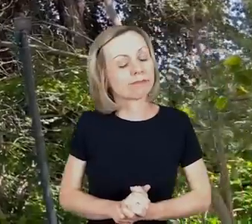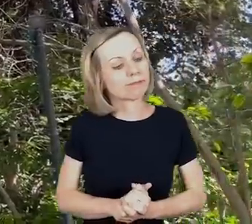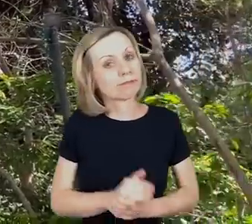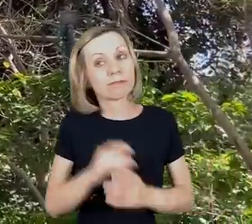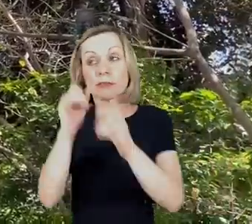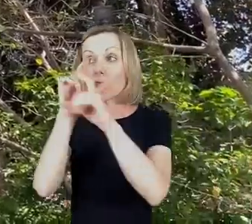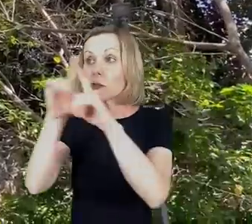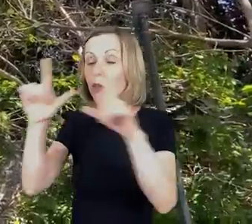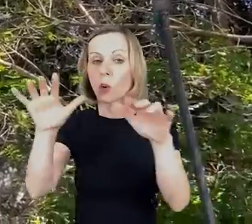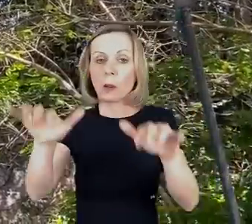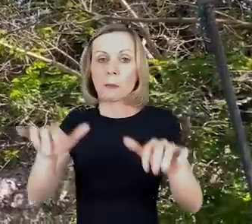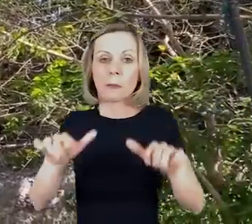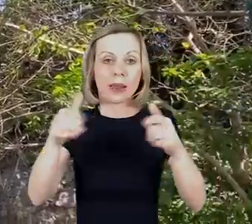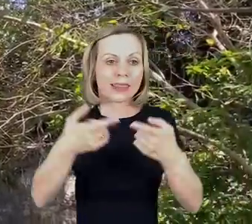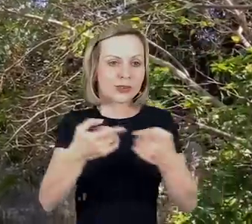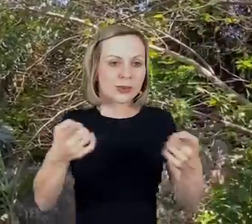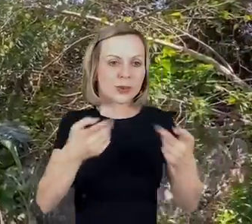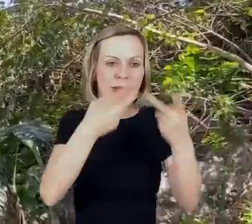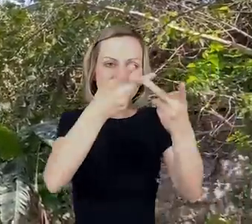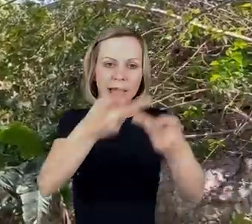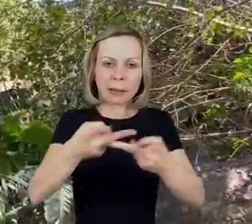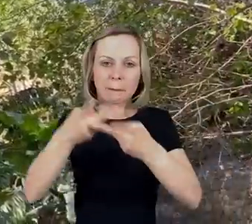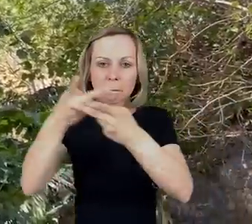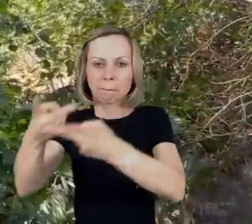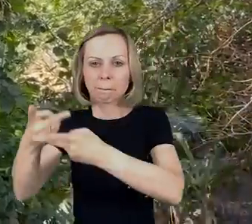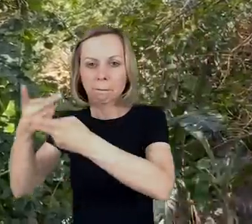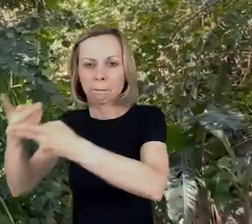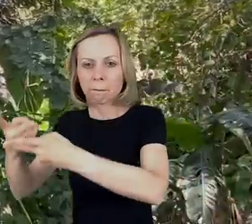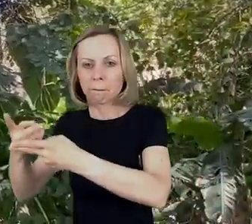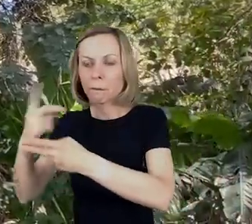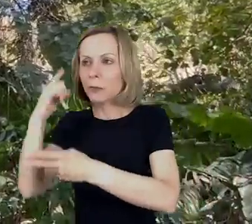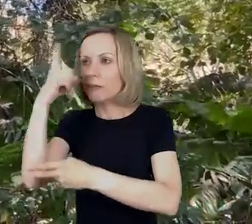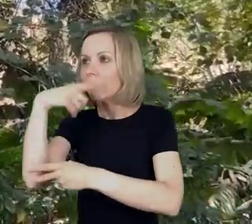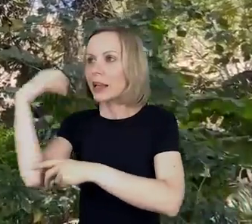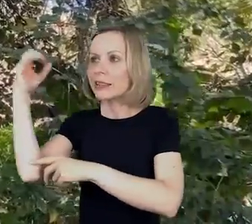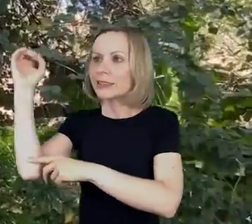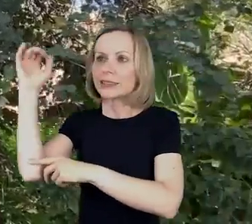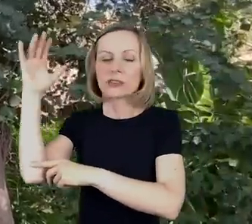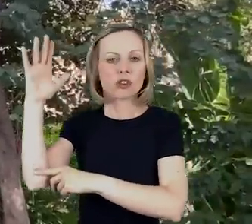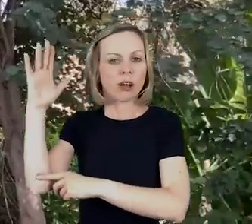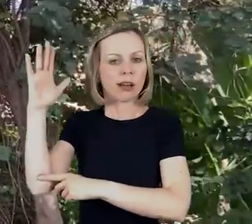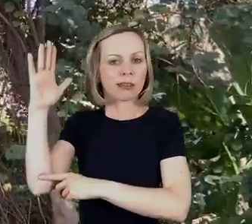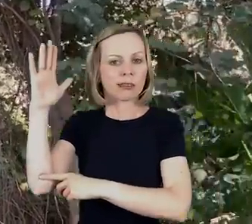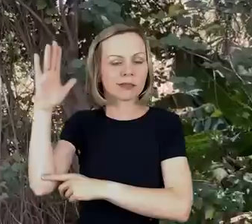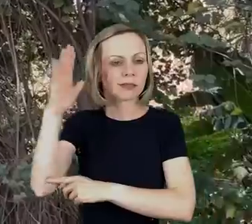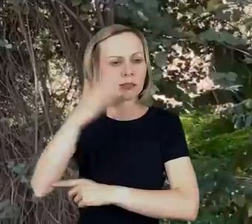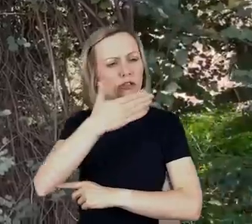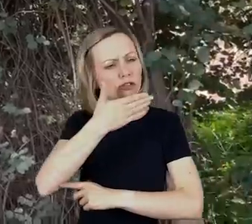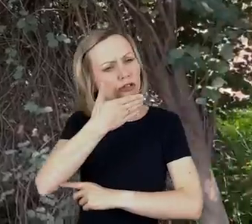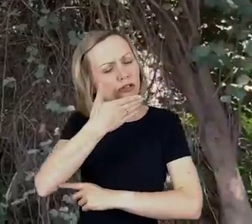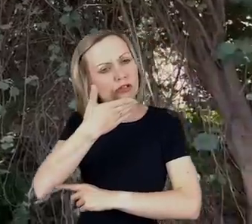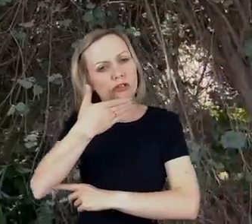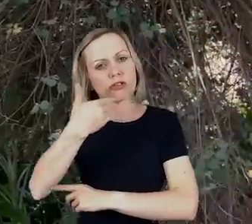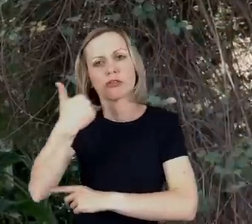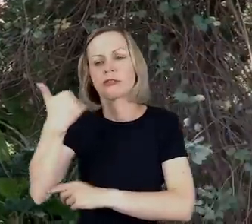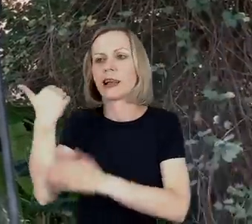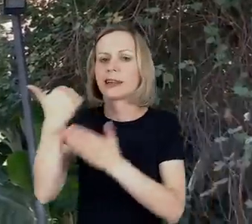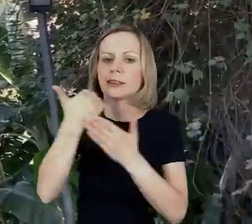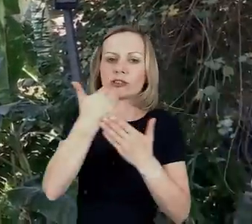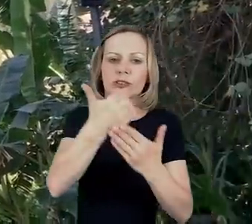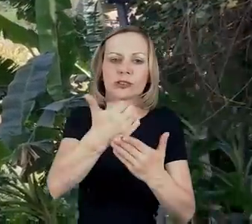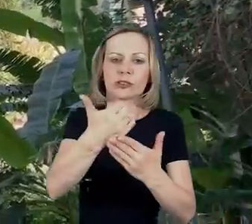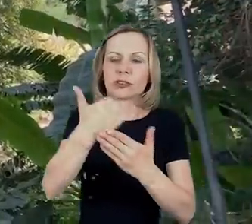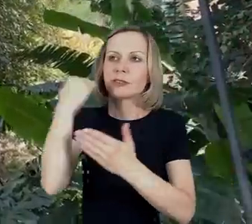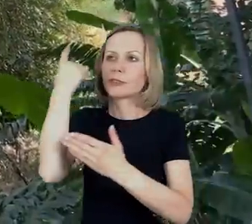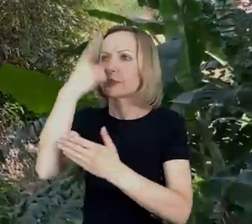May the Lord bless you and keep you. May the Lord make his face shine upon you and be gracious to you. May the Lord lift up the light of his